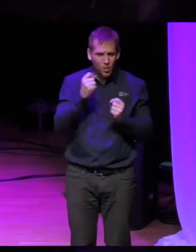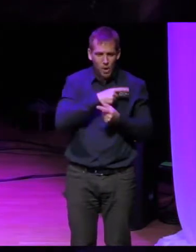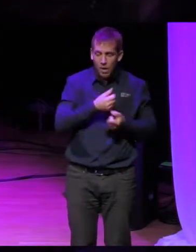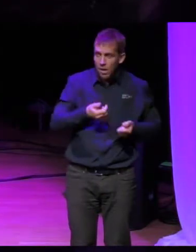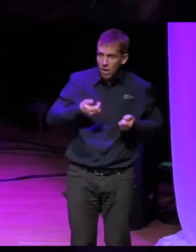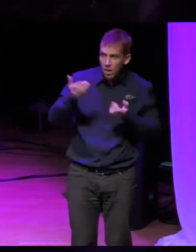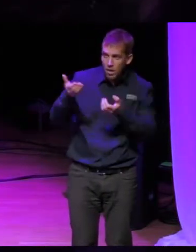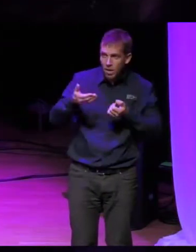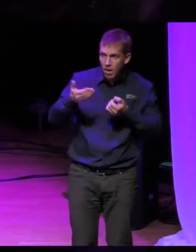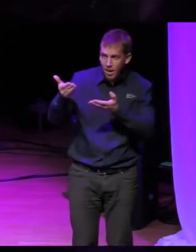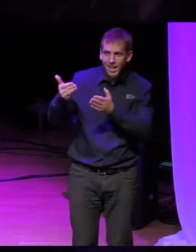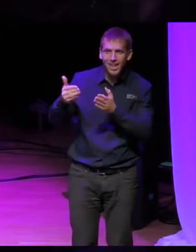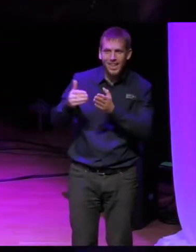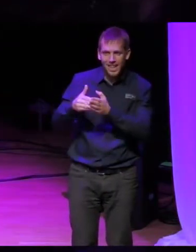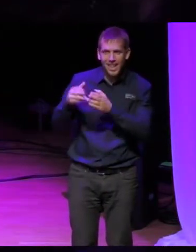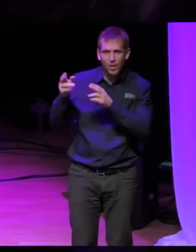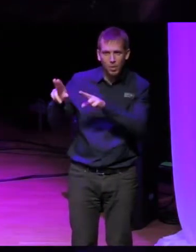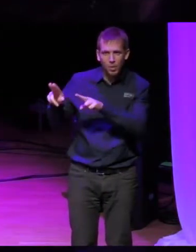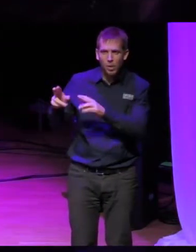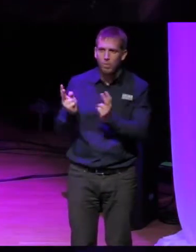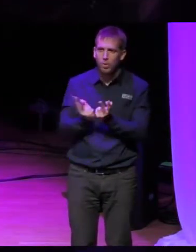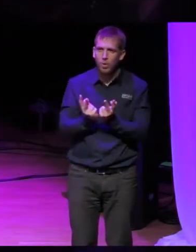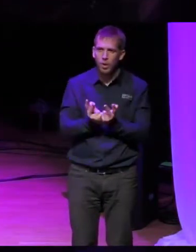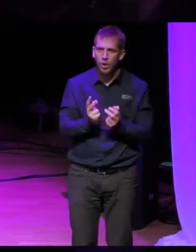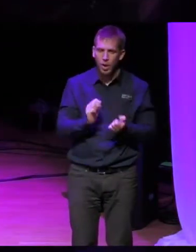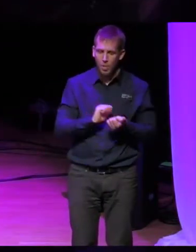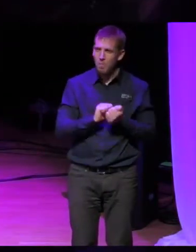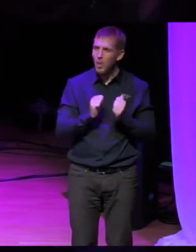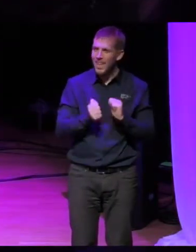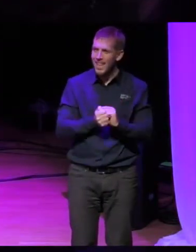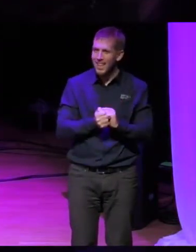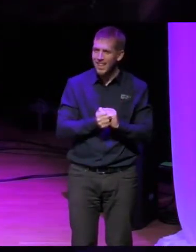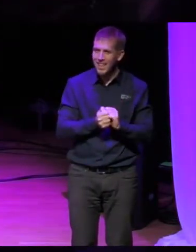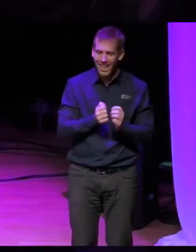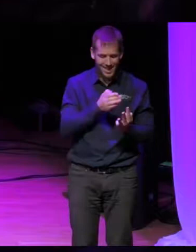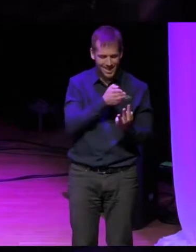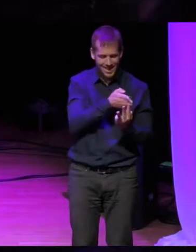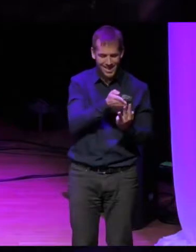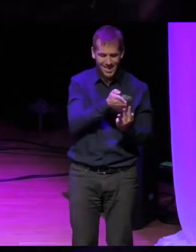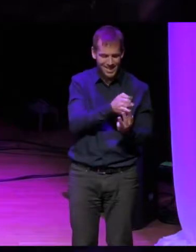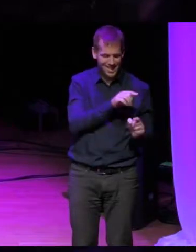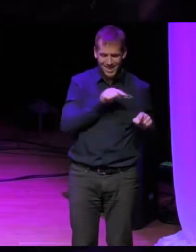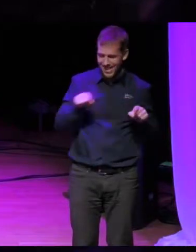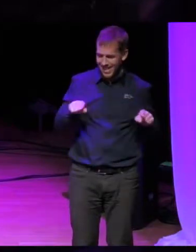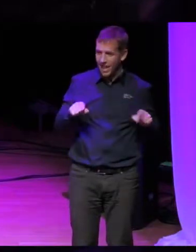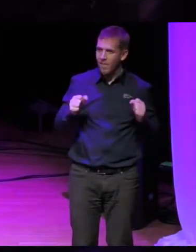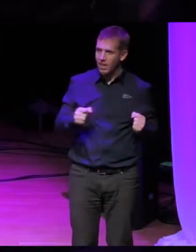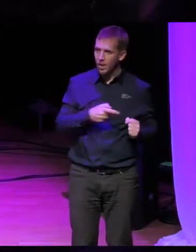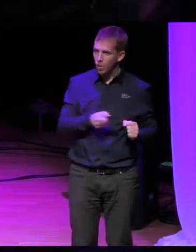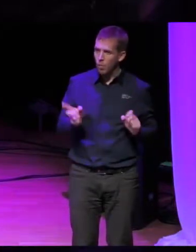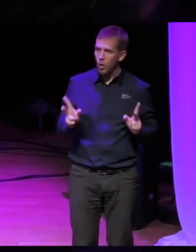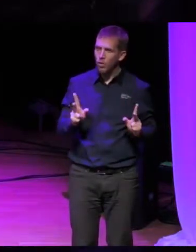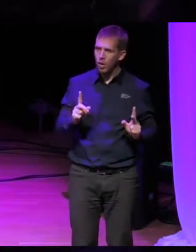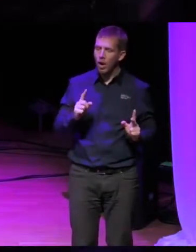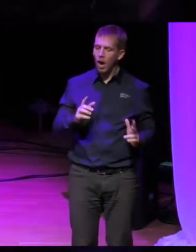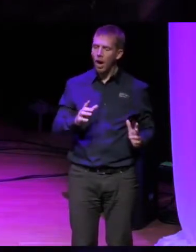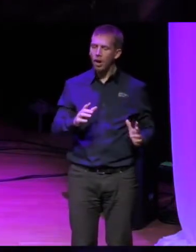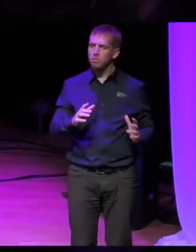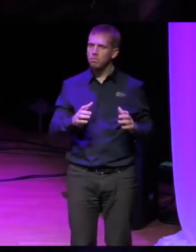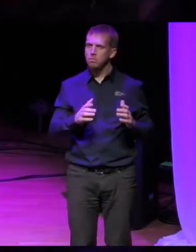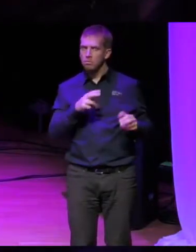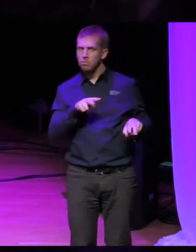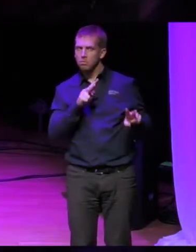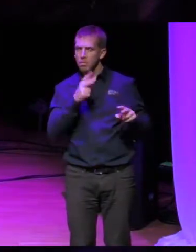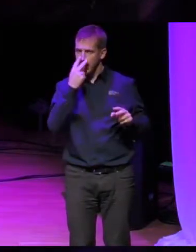critical that the political branches, when they're putting in place policies, also do their independent constitutional analysis and take that